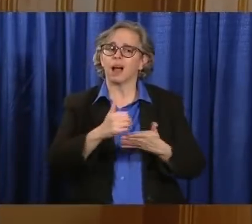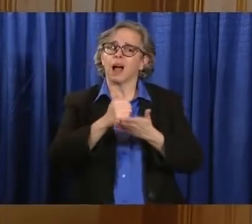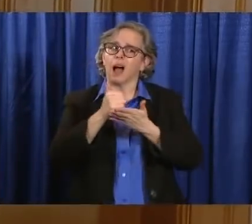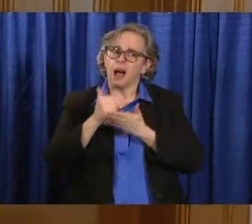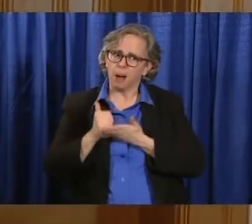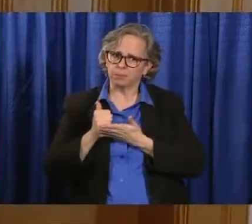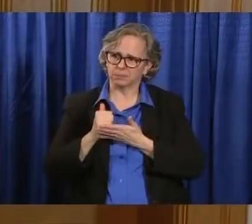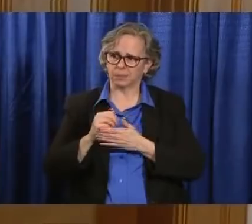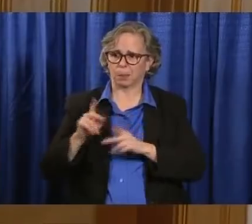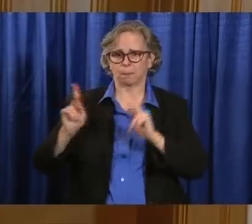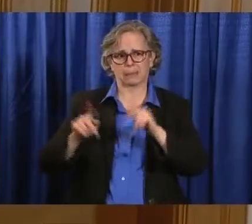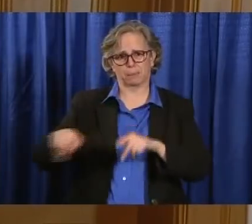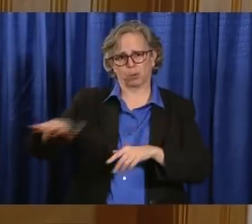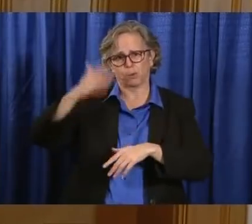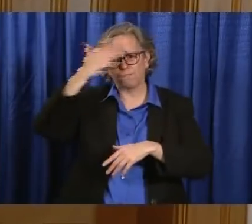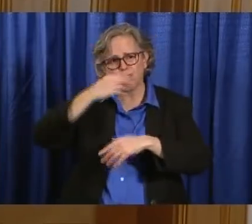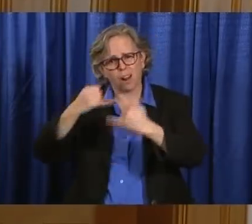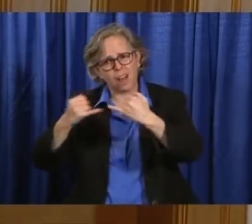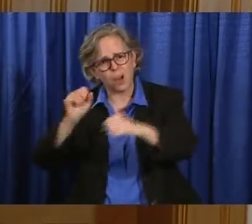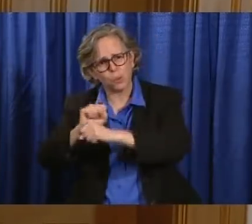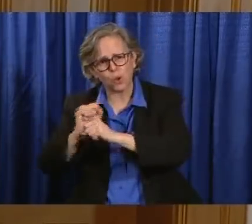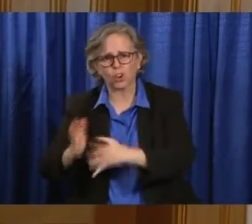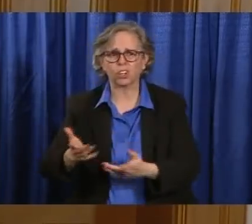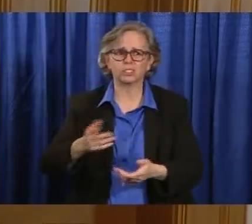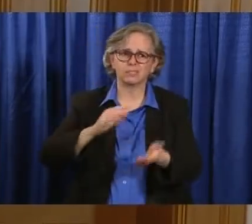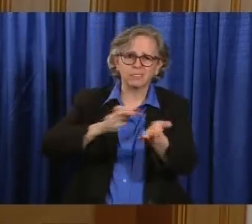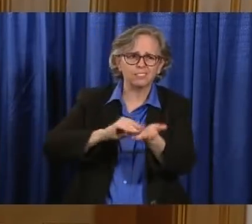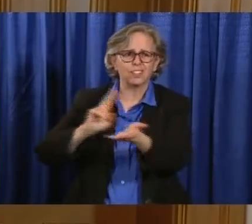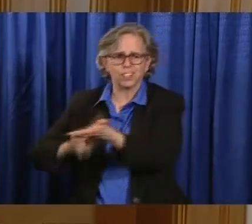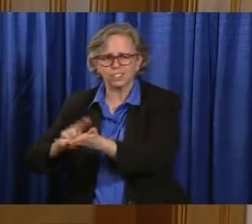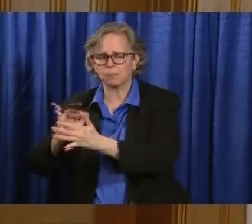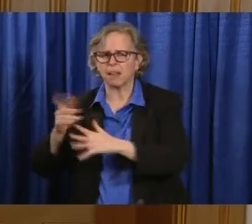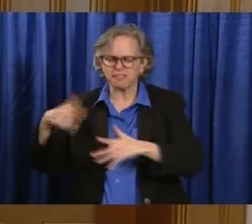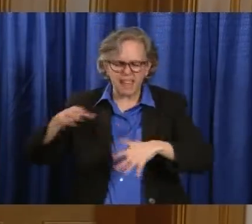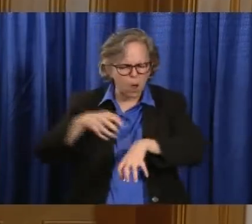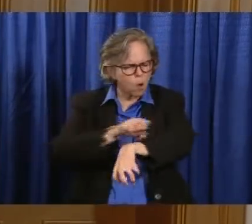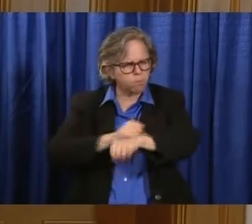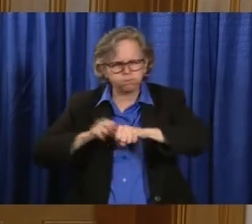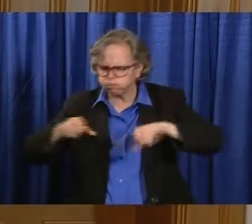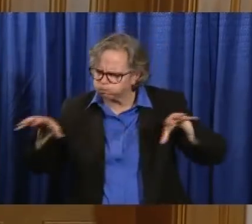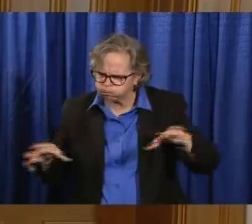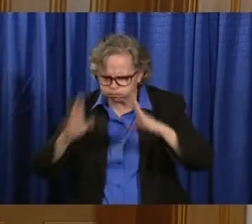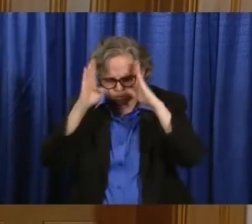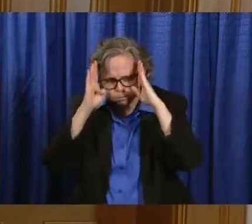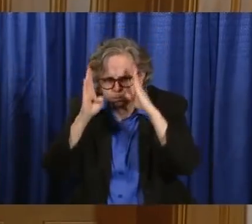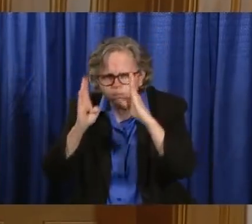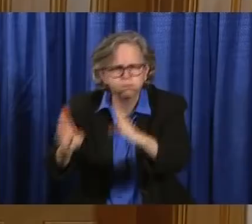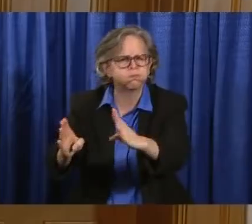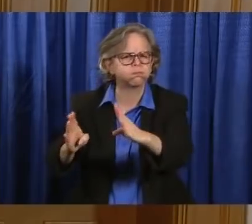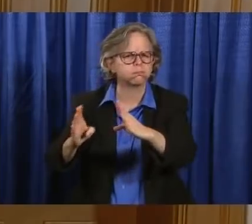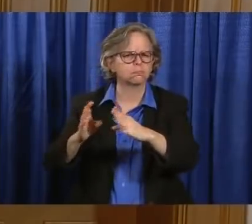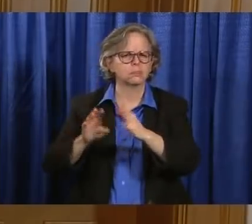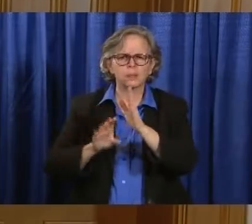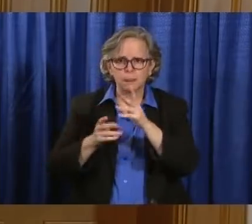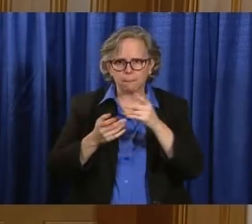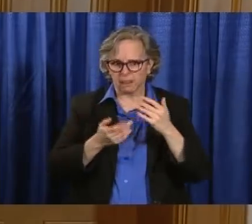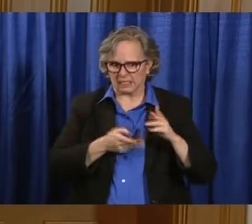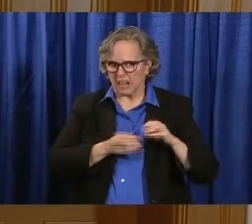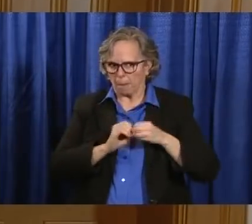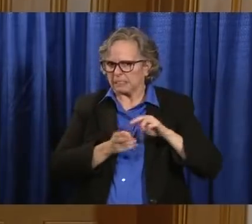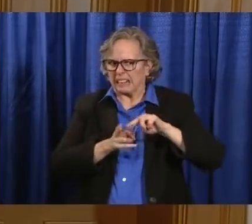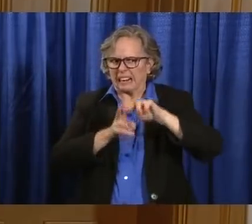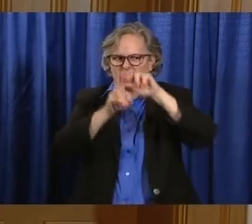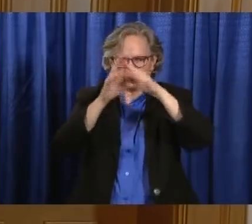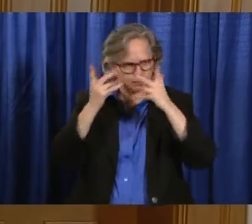those healthcare workers that are going to be slugging it out during the peak of this surge. Every one of your individual